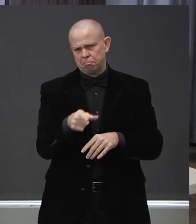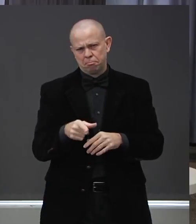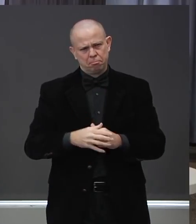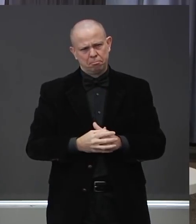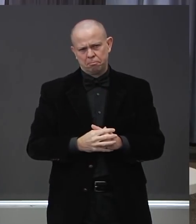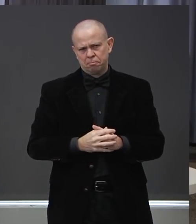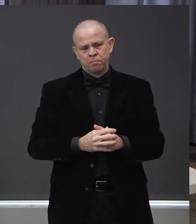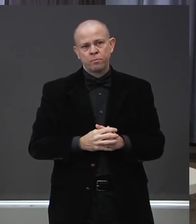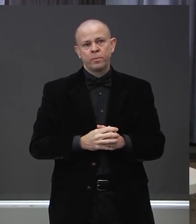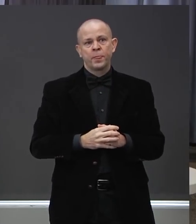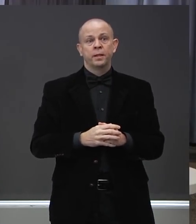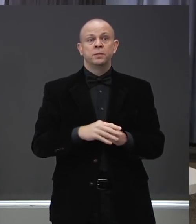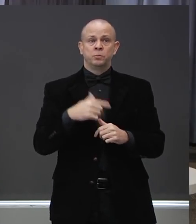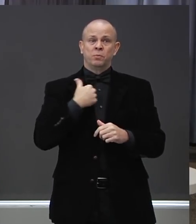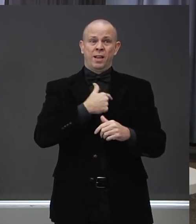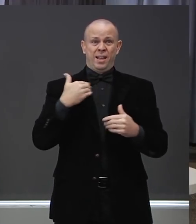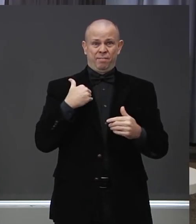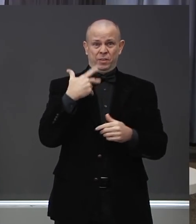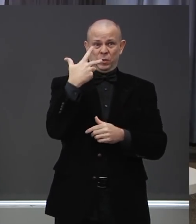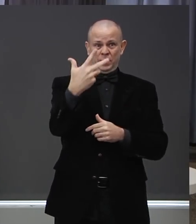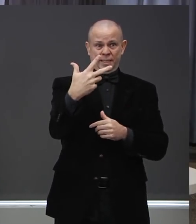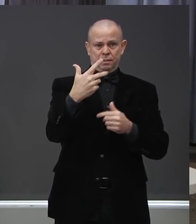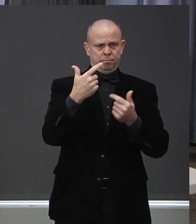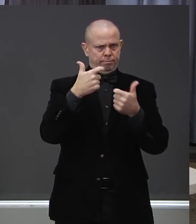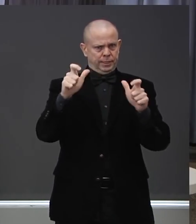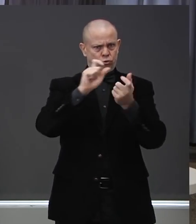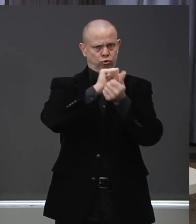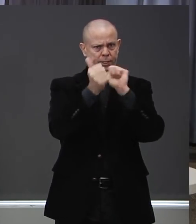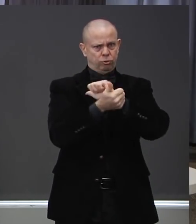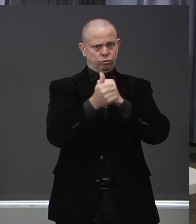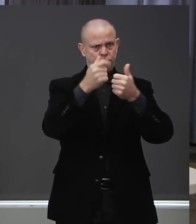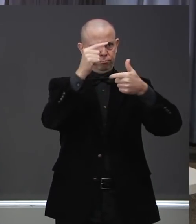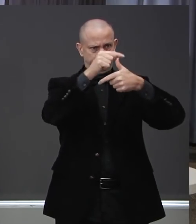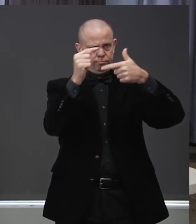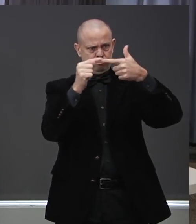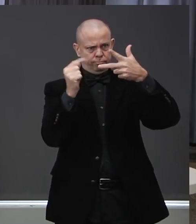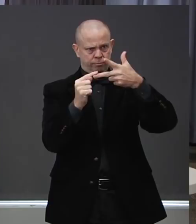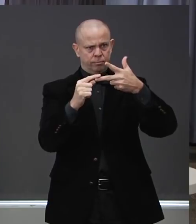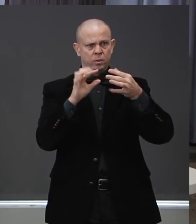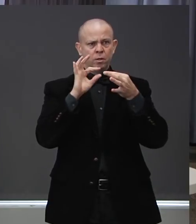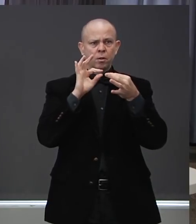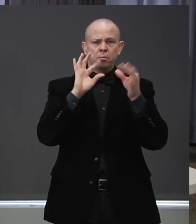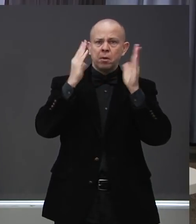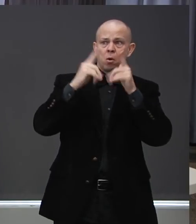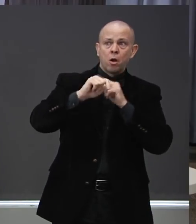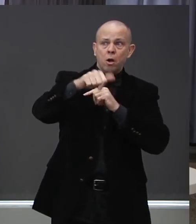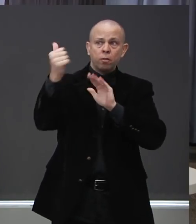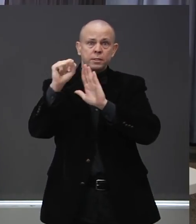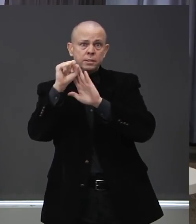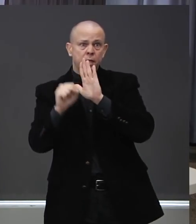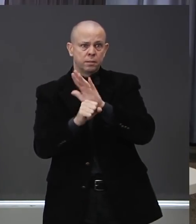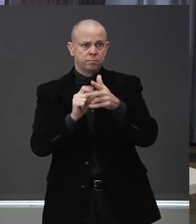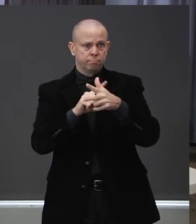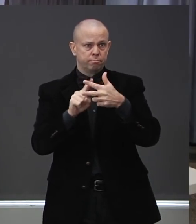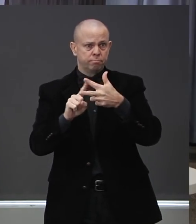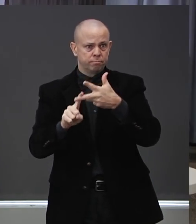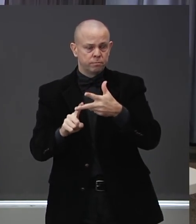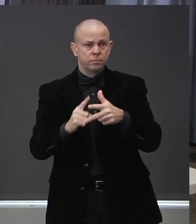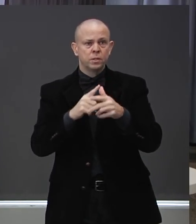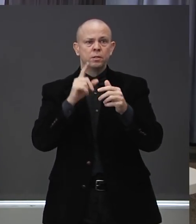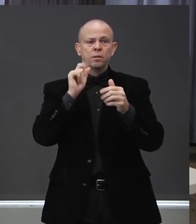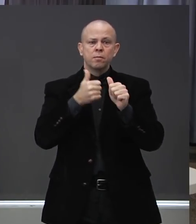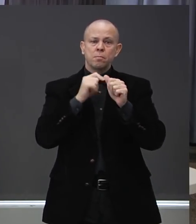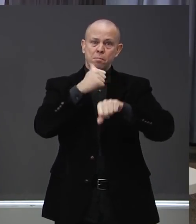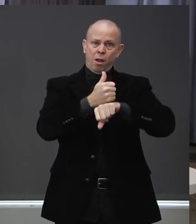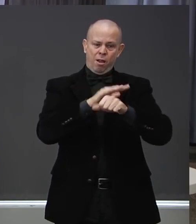landed on 3 major changes that will better align our metrics with neighboring states and evidence-based practices. 1, we removed